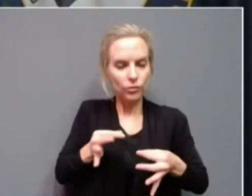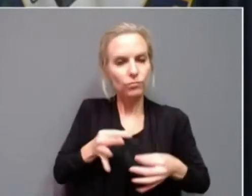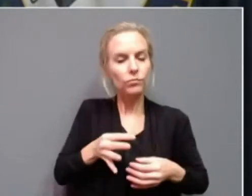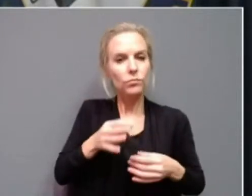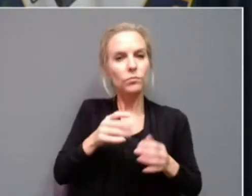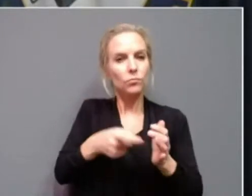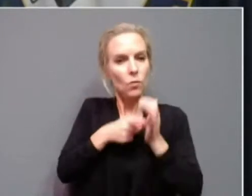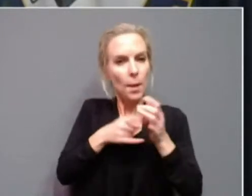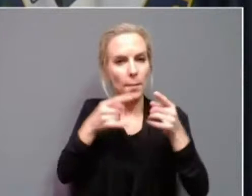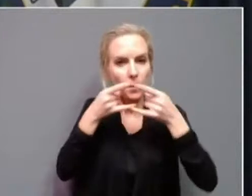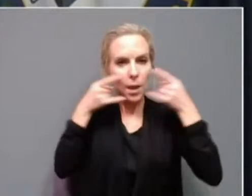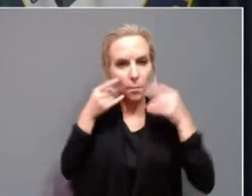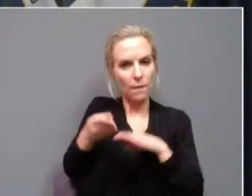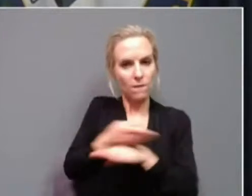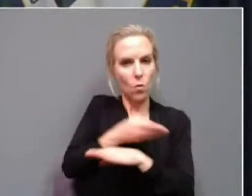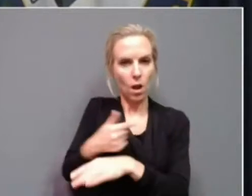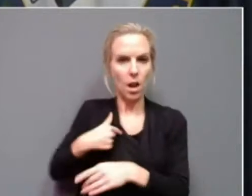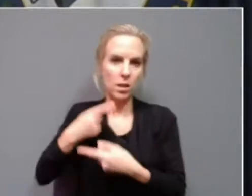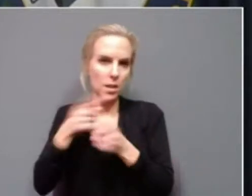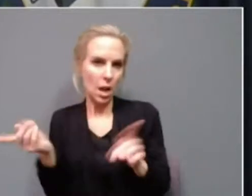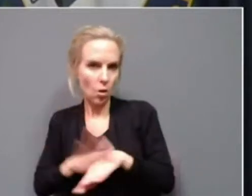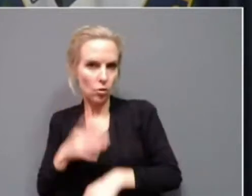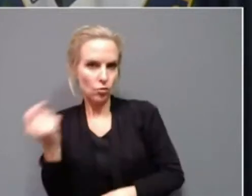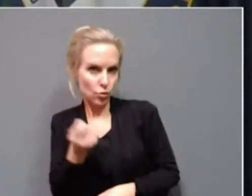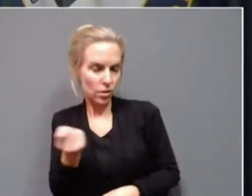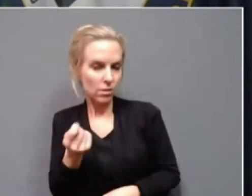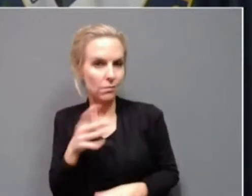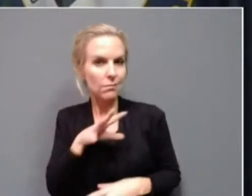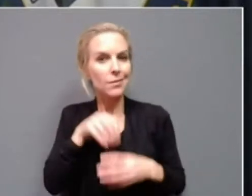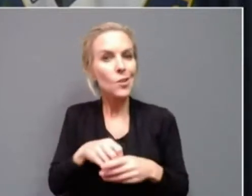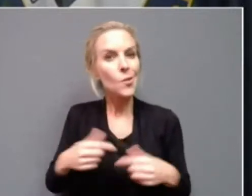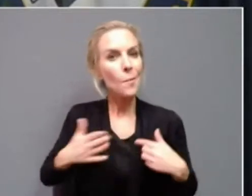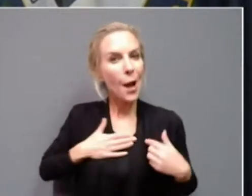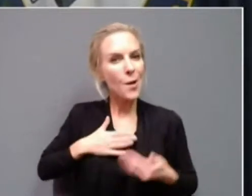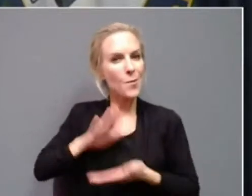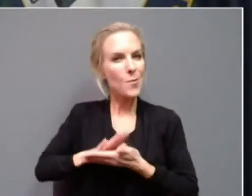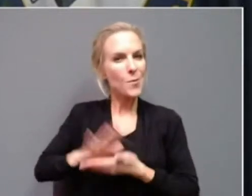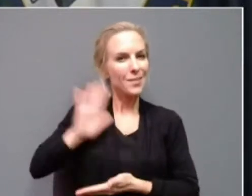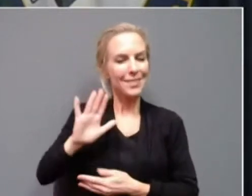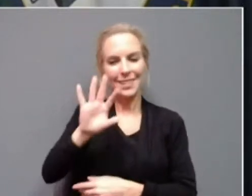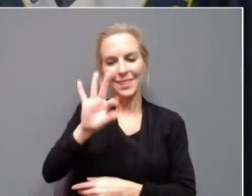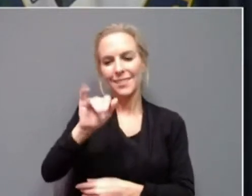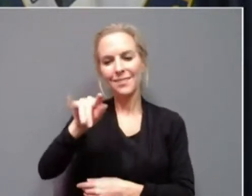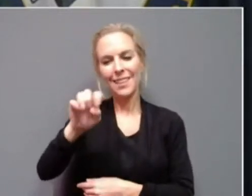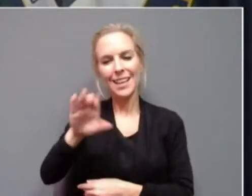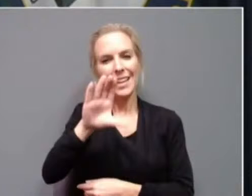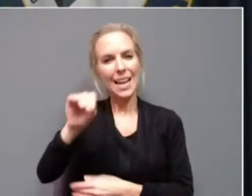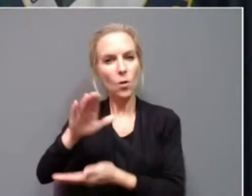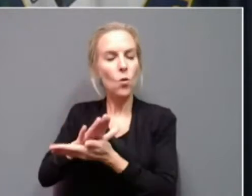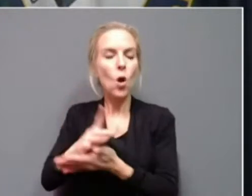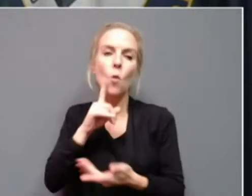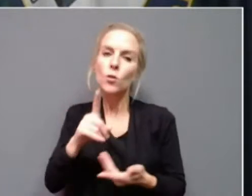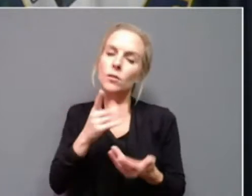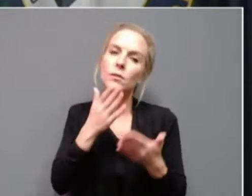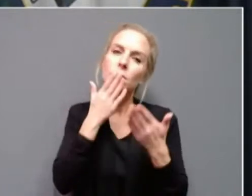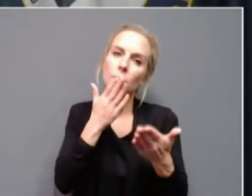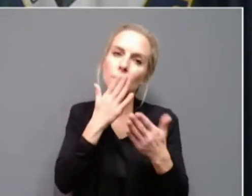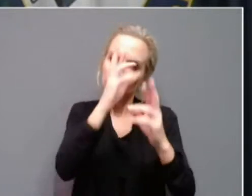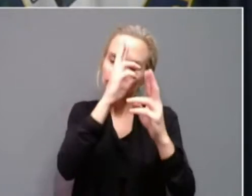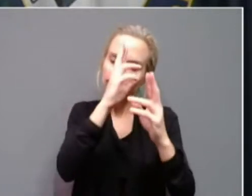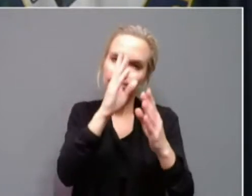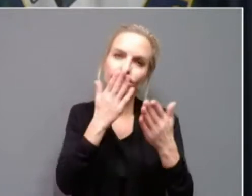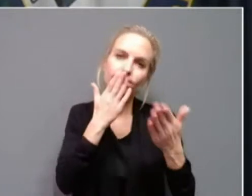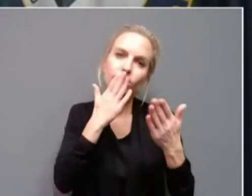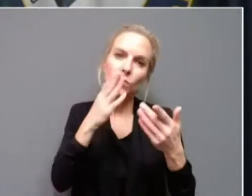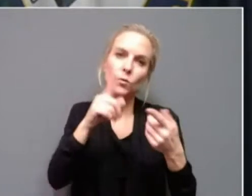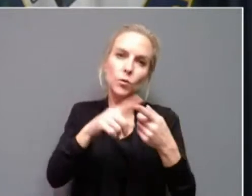Tuesday, including the one that I went to, Fayette County Public Schools. But I want to give a special shout out today to a school system